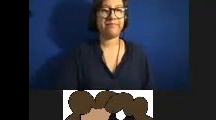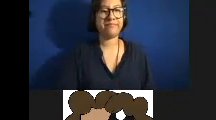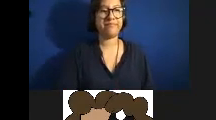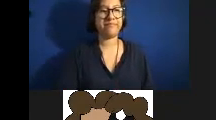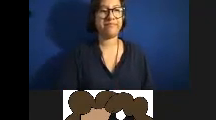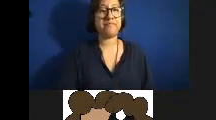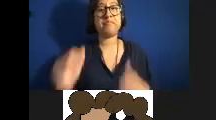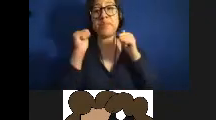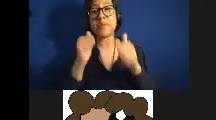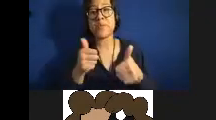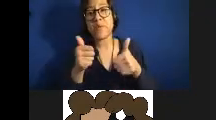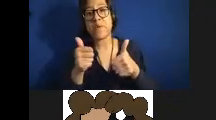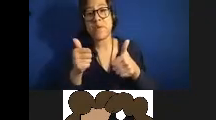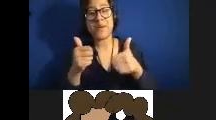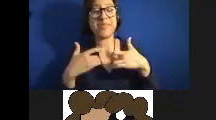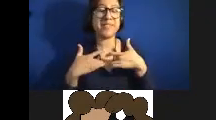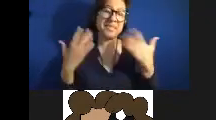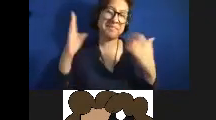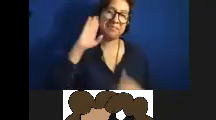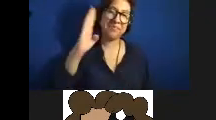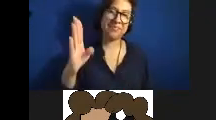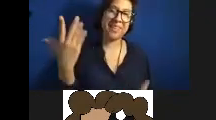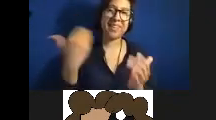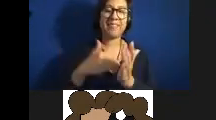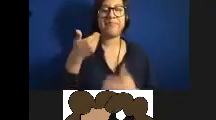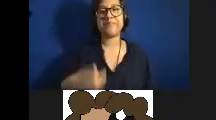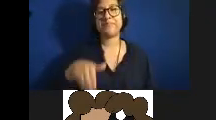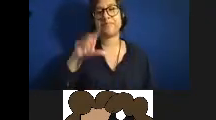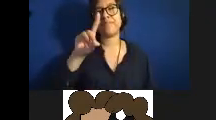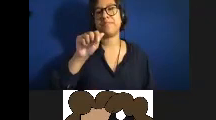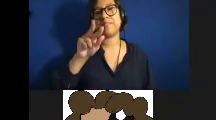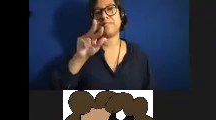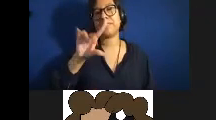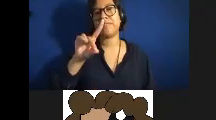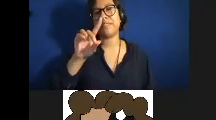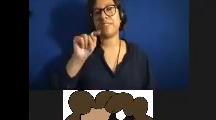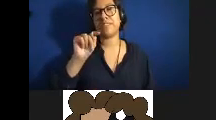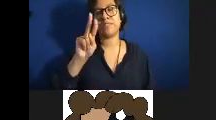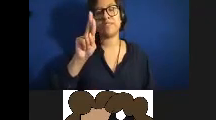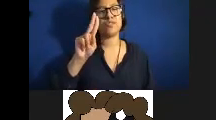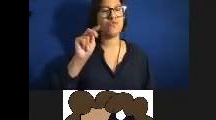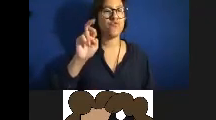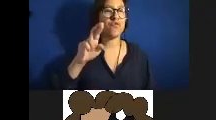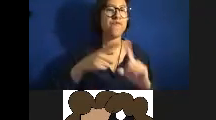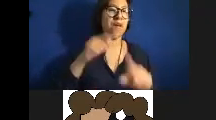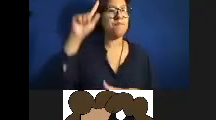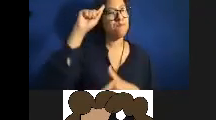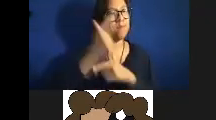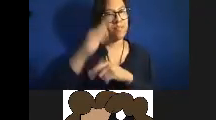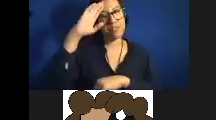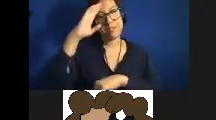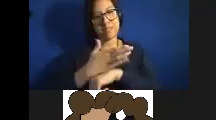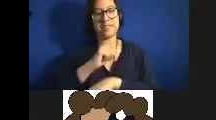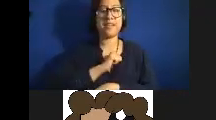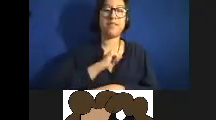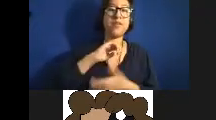Cool. What's going on, folks? Again, David Turner from the Brothers Themselves Coalition. Also connected to Black